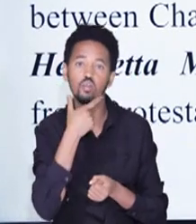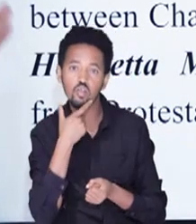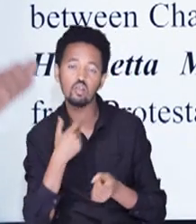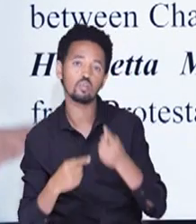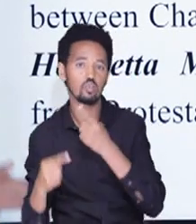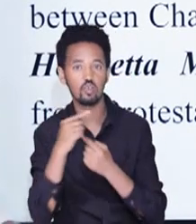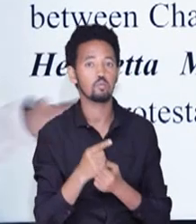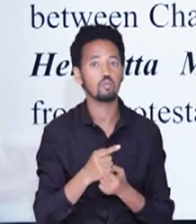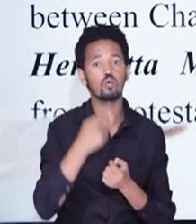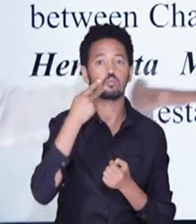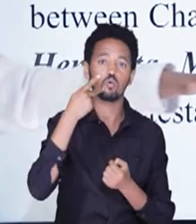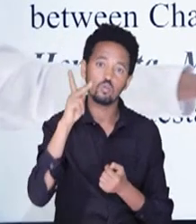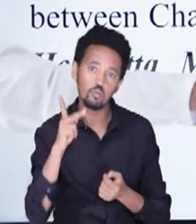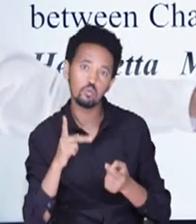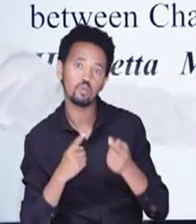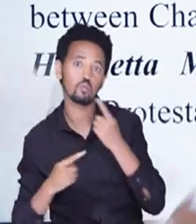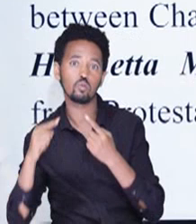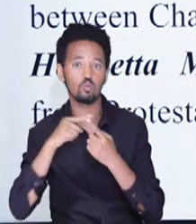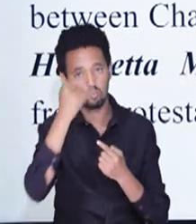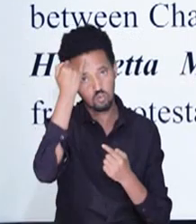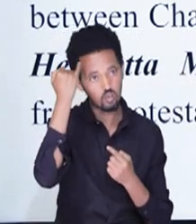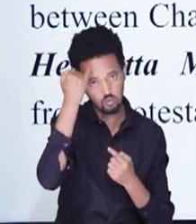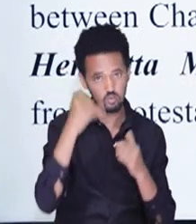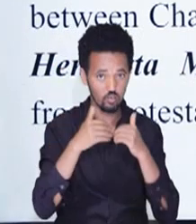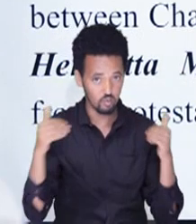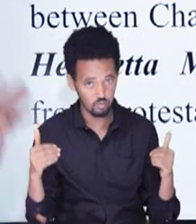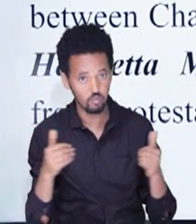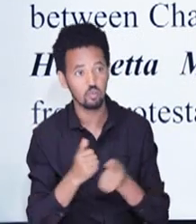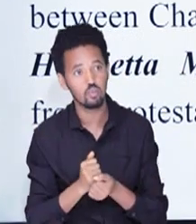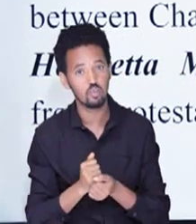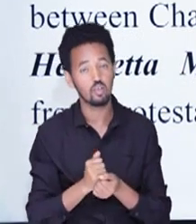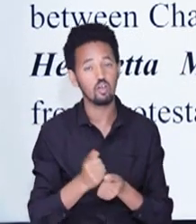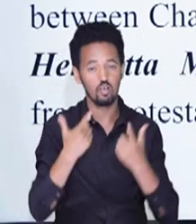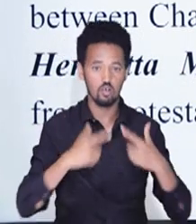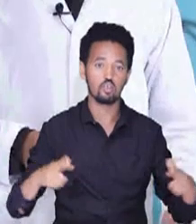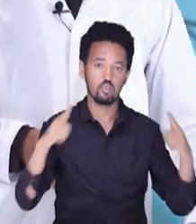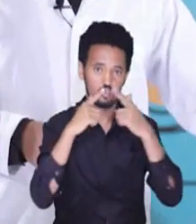from Protestantism back to Catholicism. So, religion,